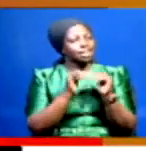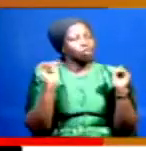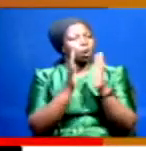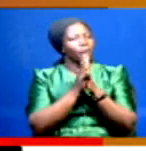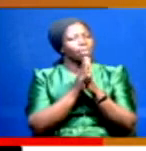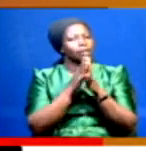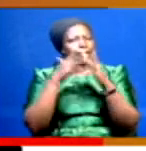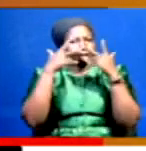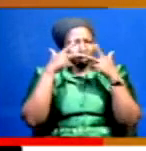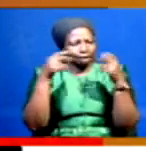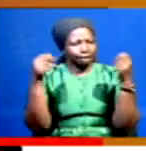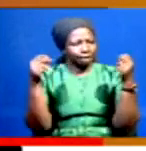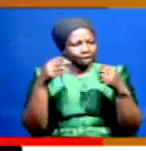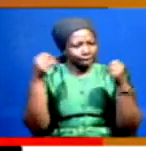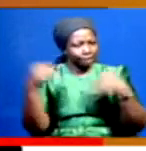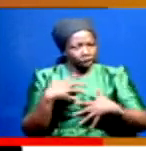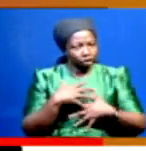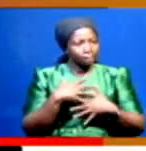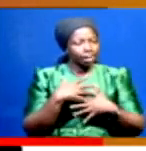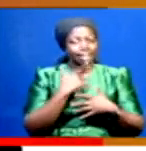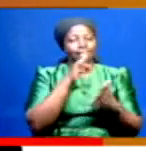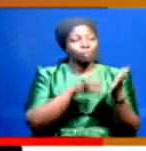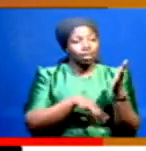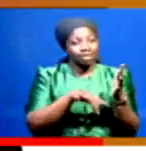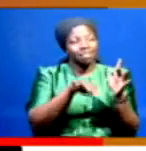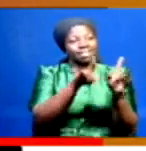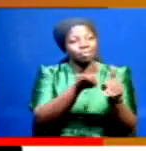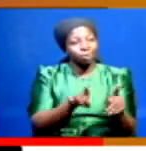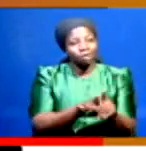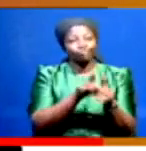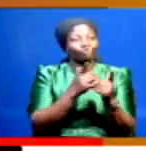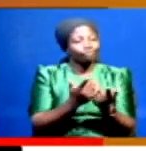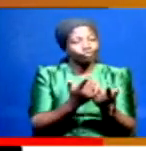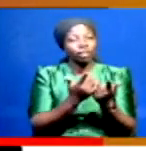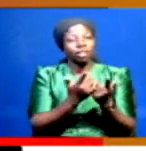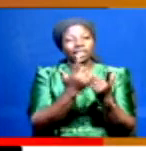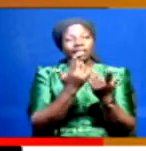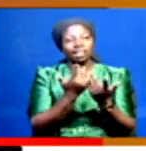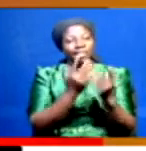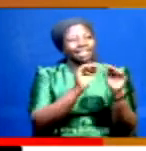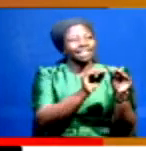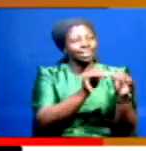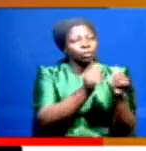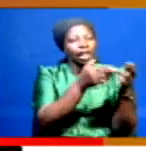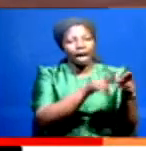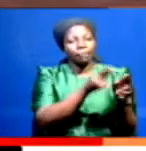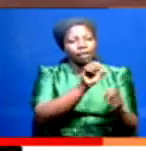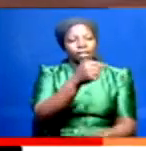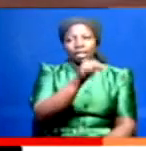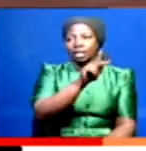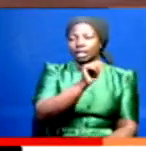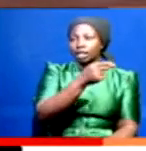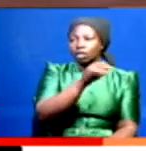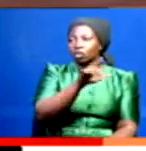the radicalization that is currently being witnessed in Shakahola. Yeah, definitely. You cannot call it any other thing, but just